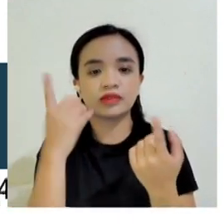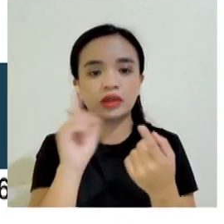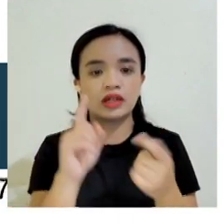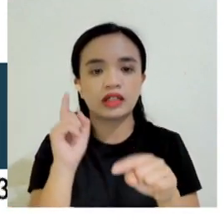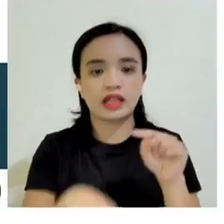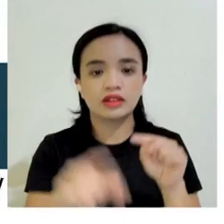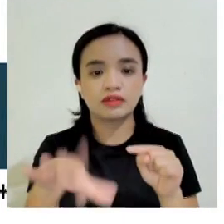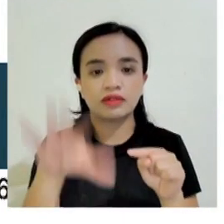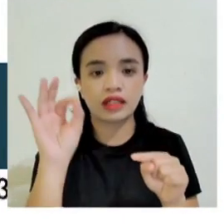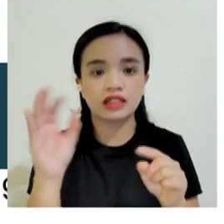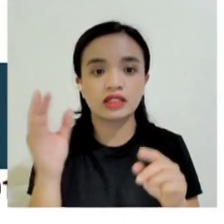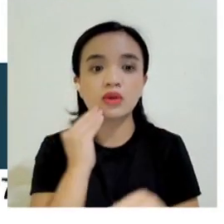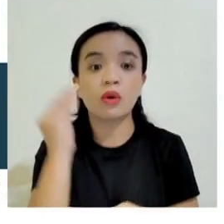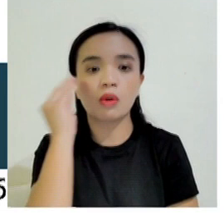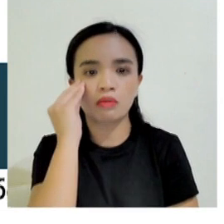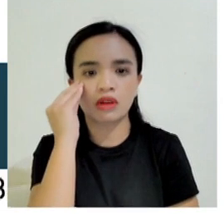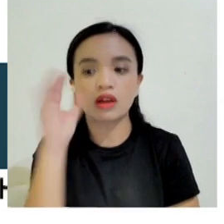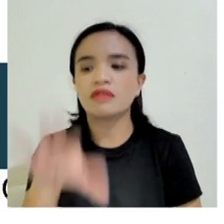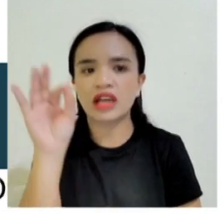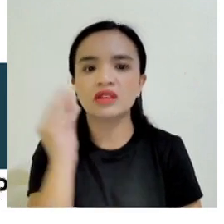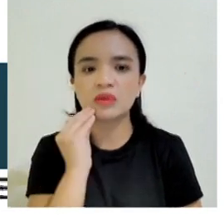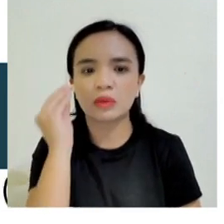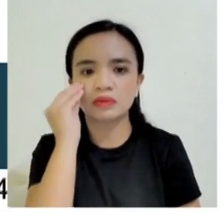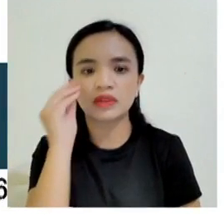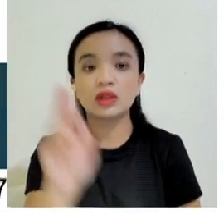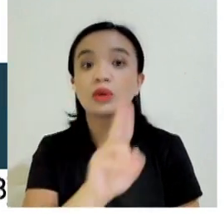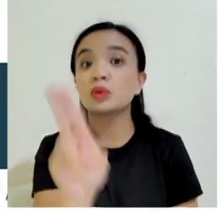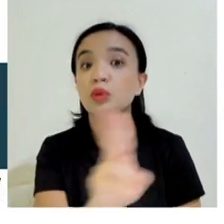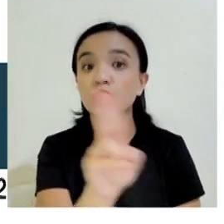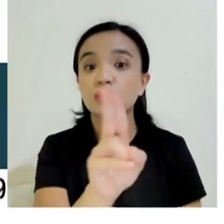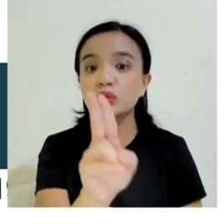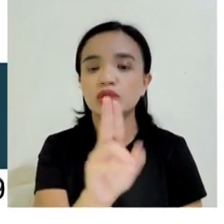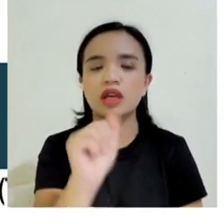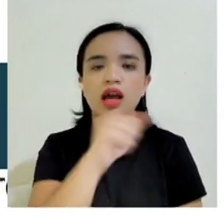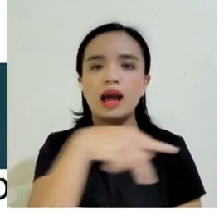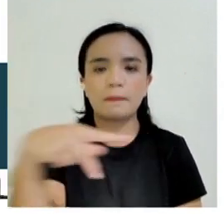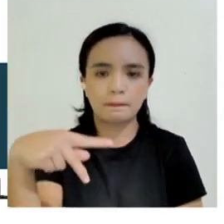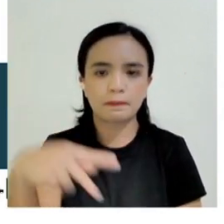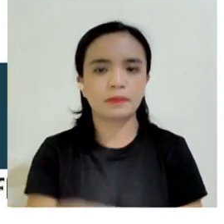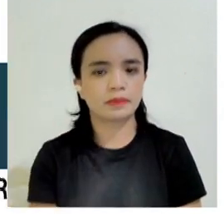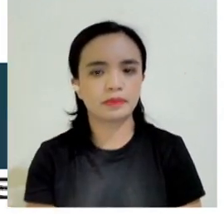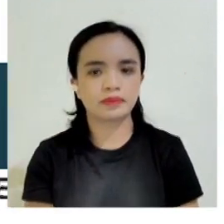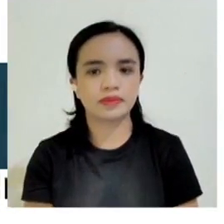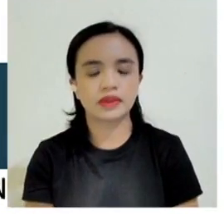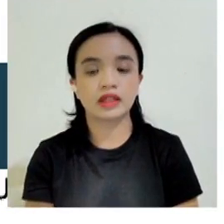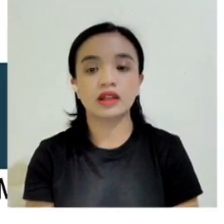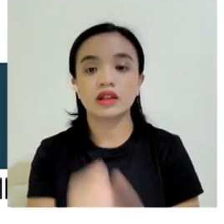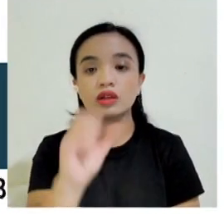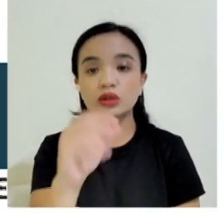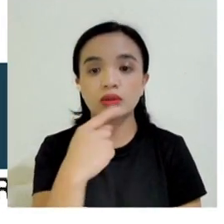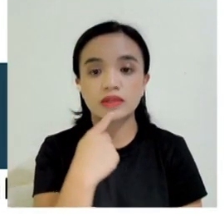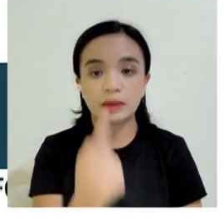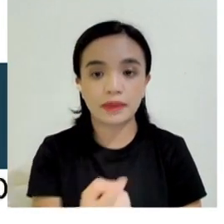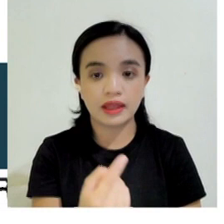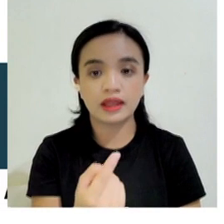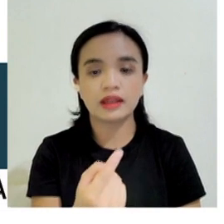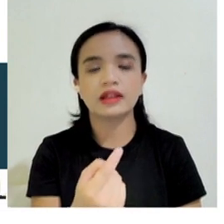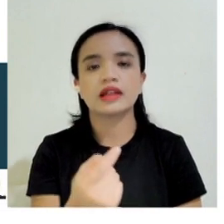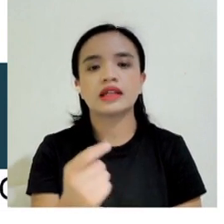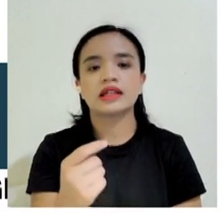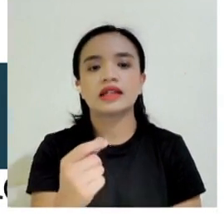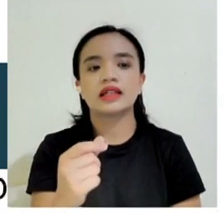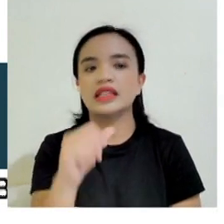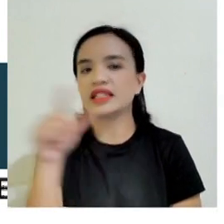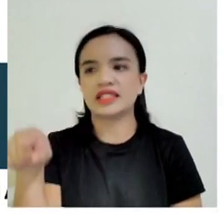sir, gamit nga yung application na yon. So accordingly po, hindi na siya nakapag-deny. Binalik po, sir,